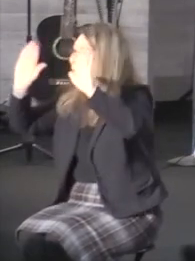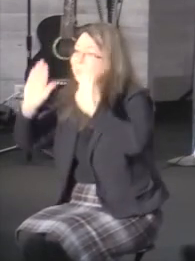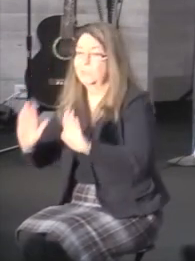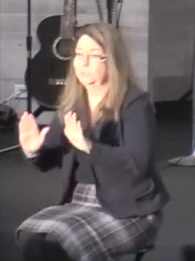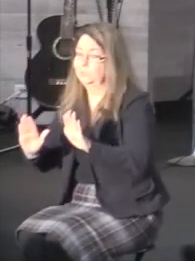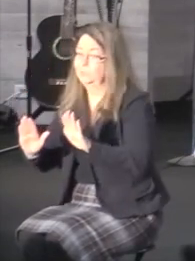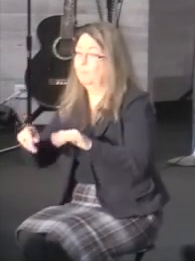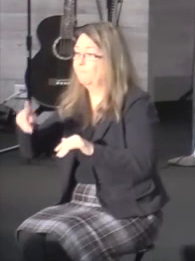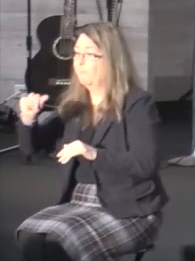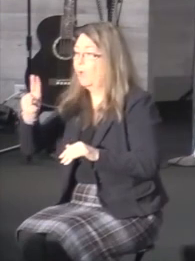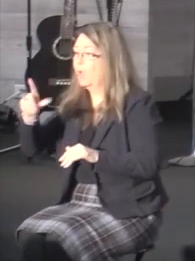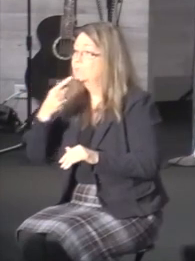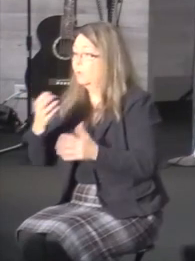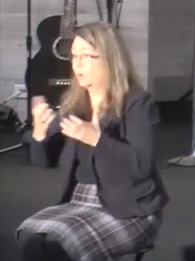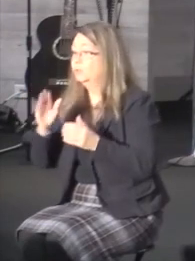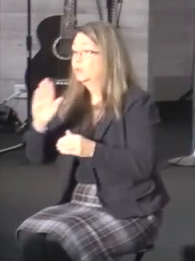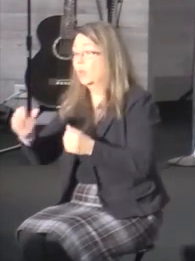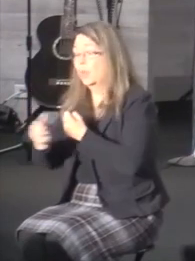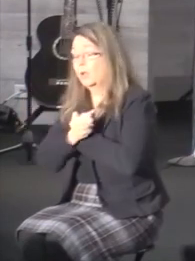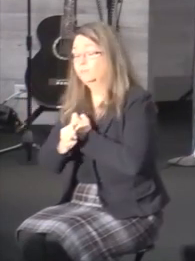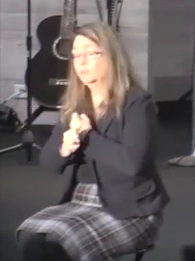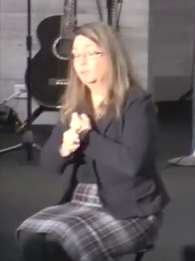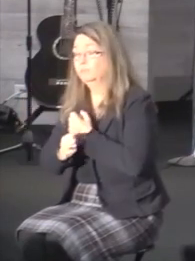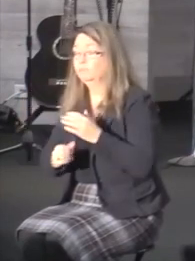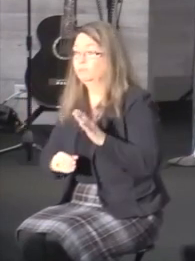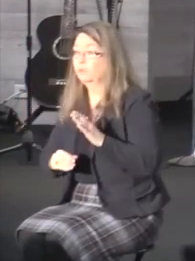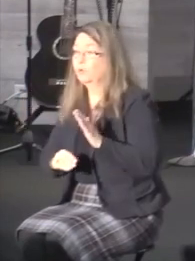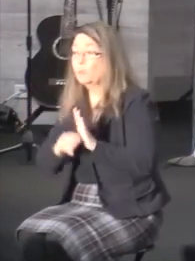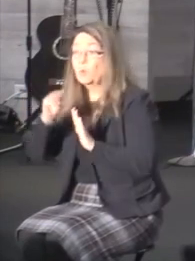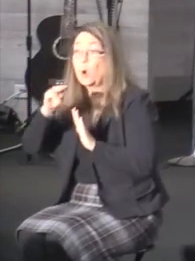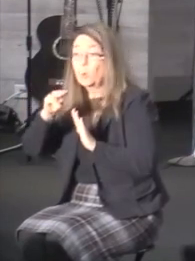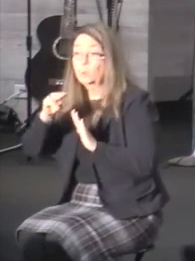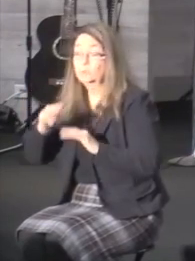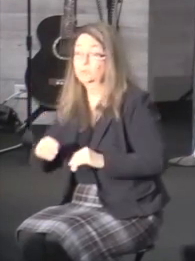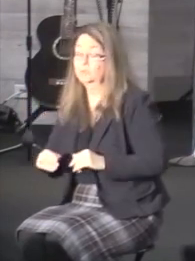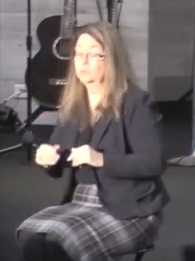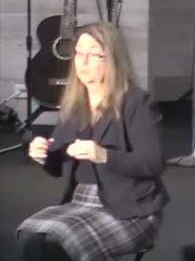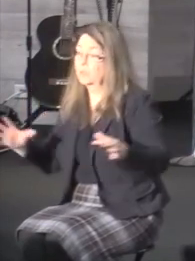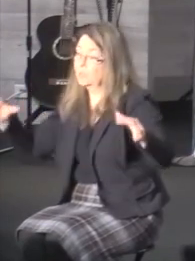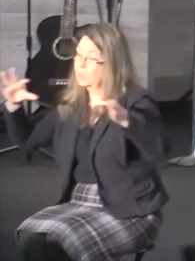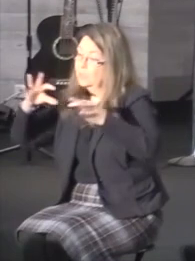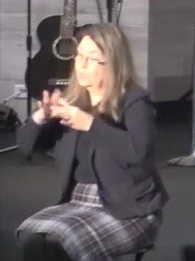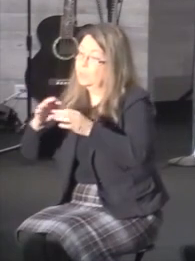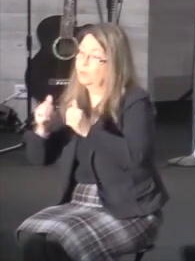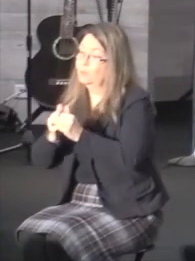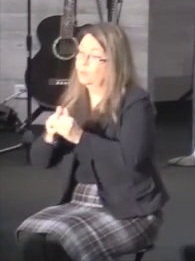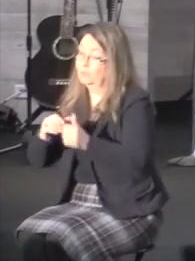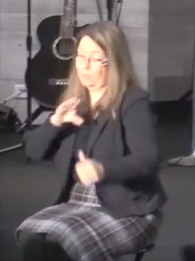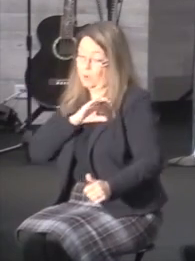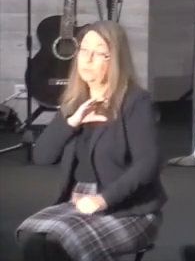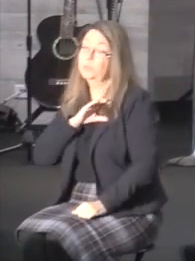And so Paul says, I want you to have a growing love with moral knowledge and moral insight. But look at it also his other prayer. He not only wanted them to grow in love, but also